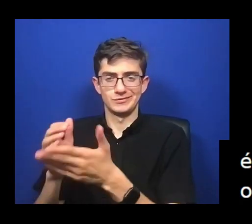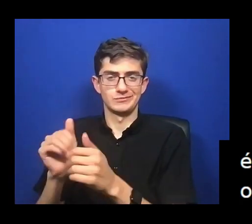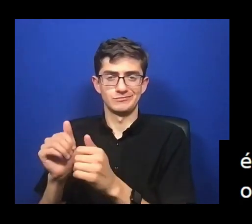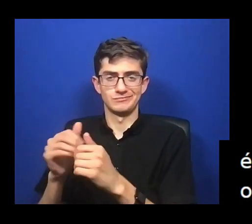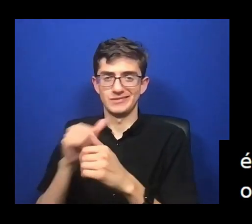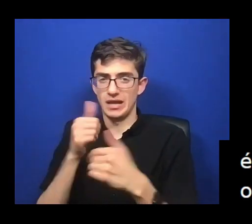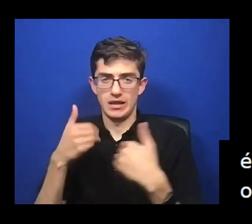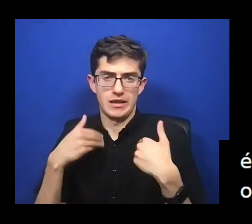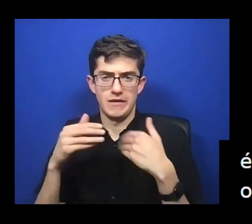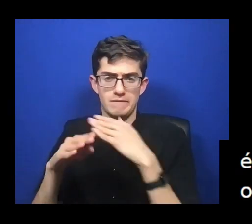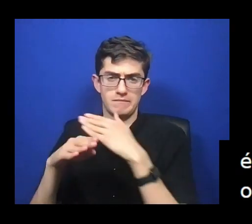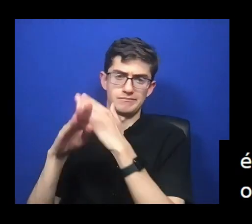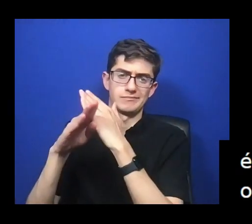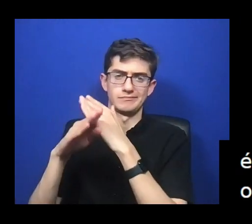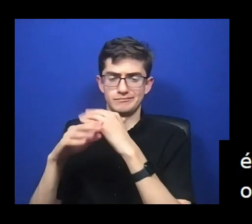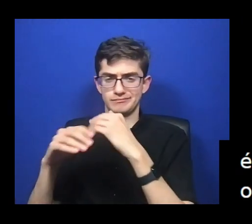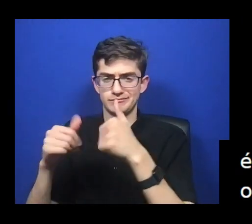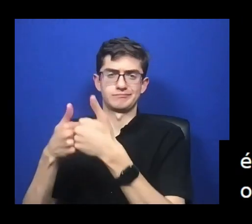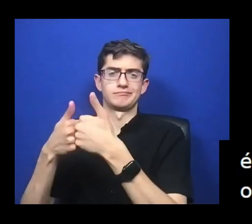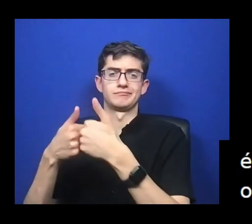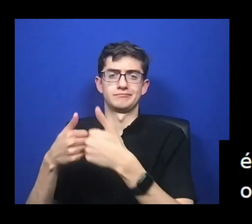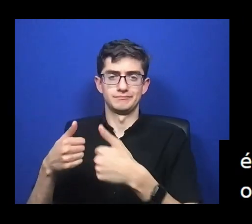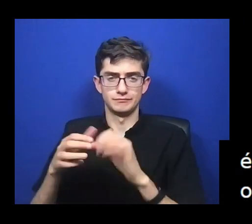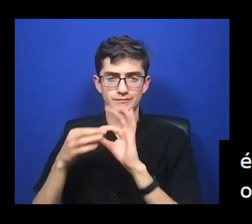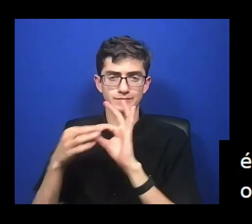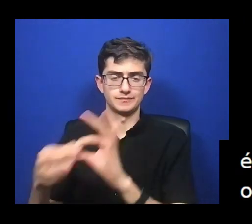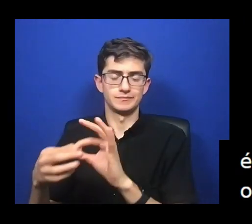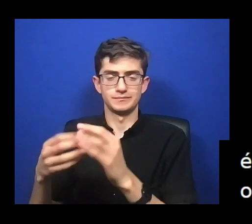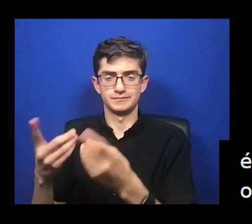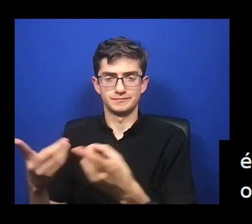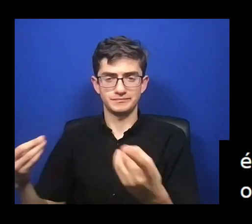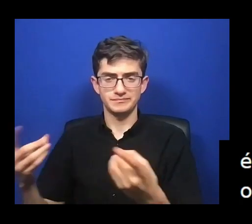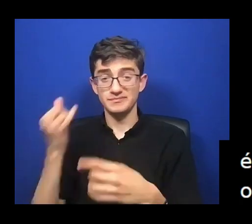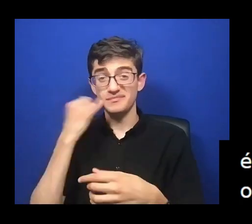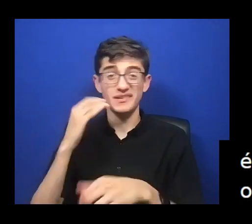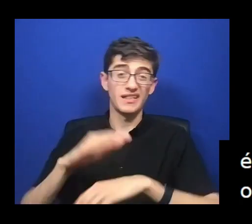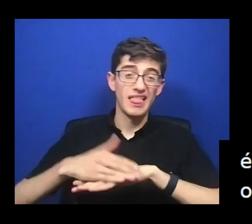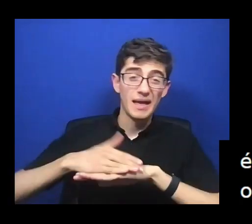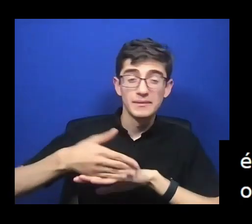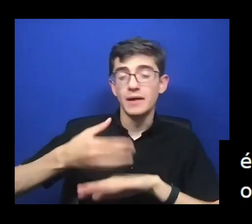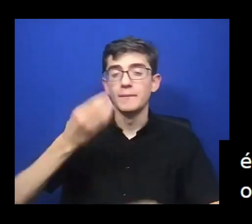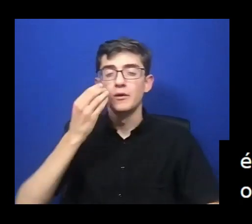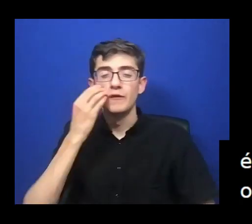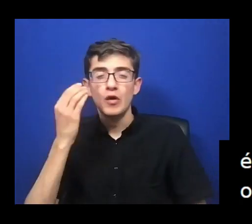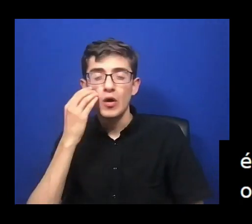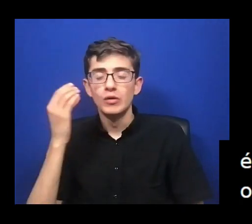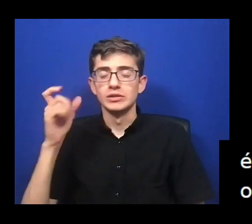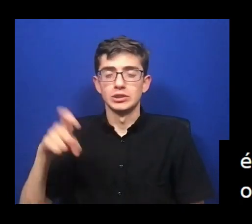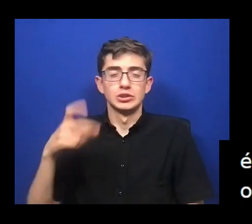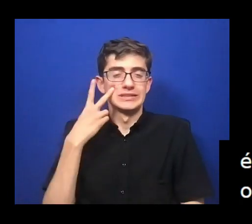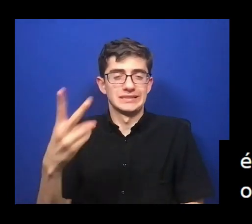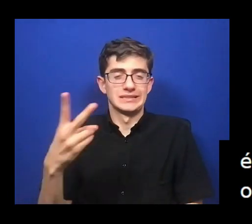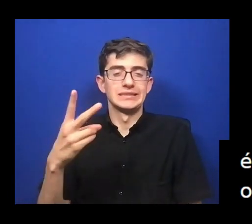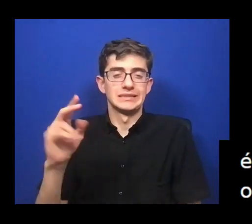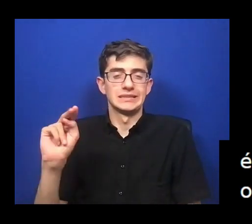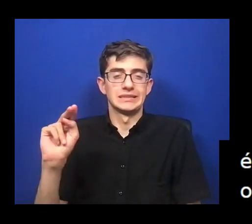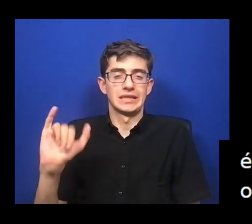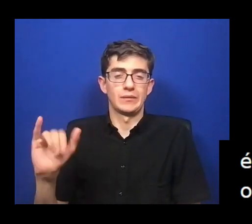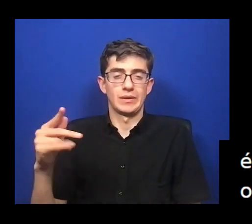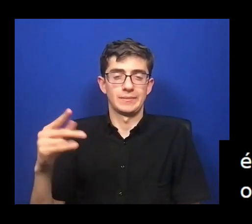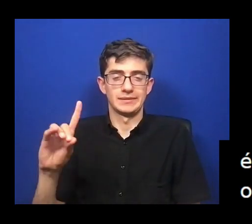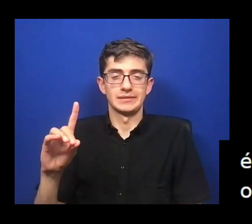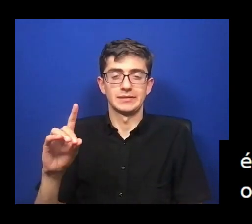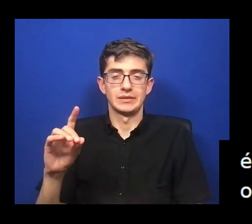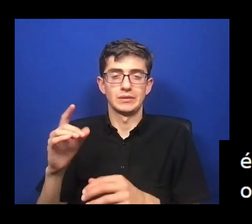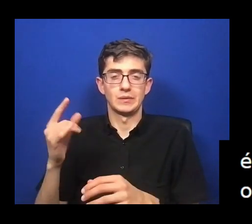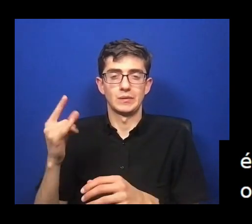obstacles, whether regarding their device, if it's a laptop or a phone. They should be able to see the NYPL wireless signal and